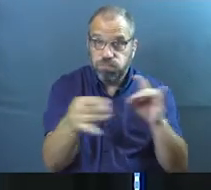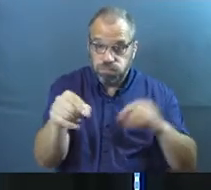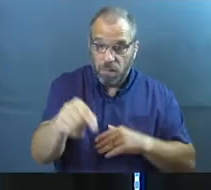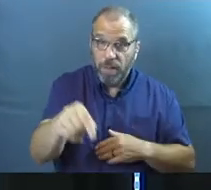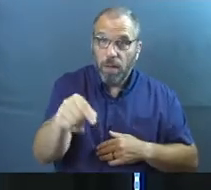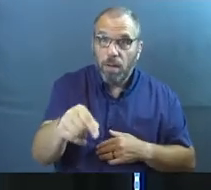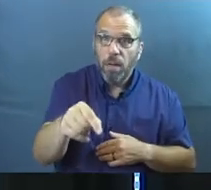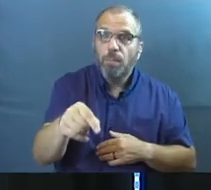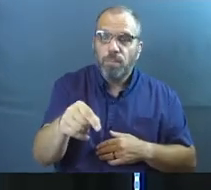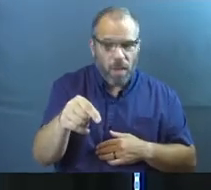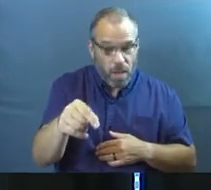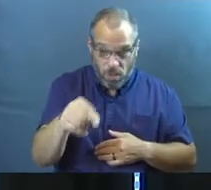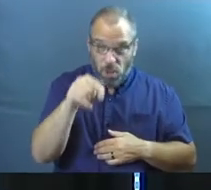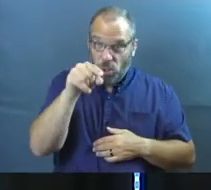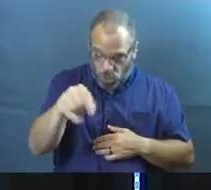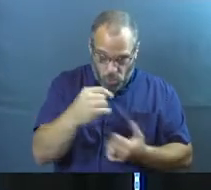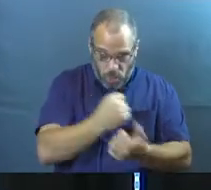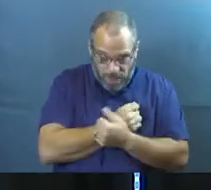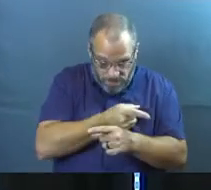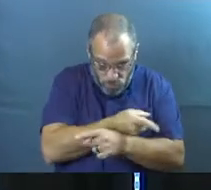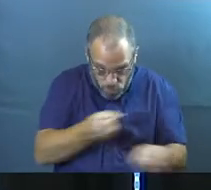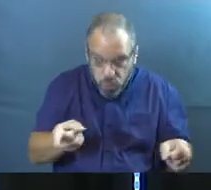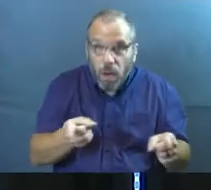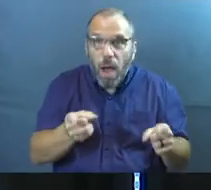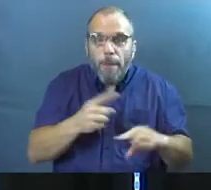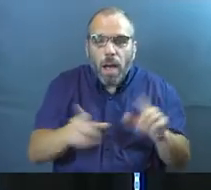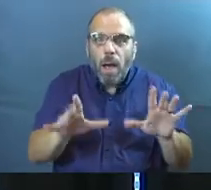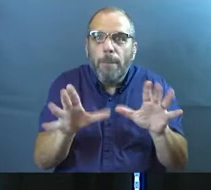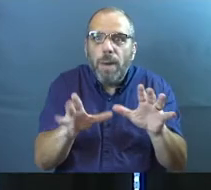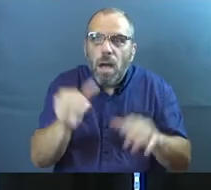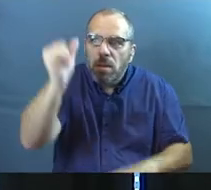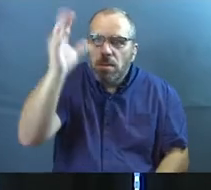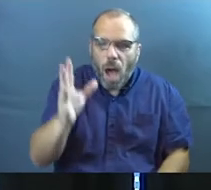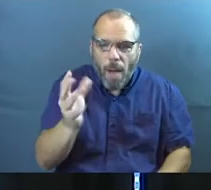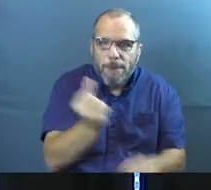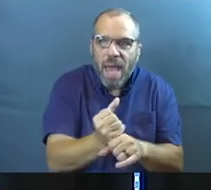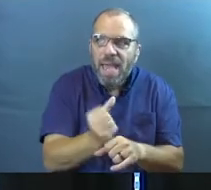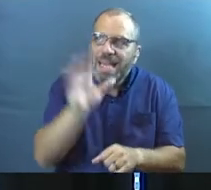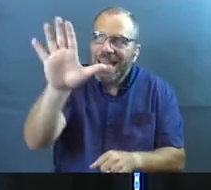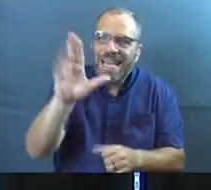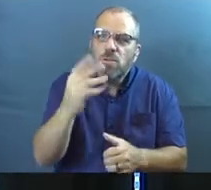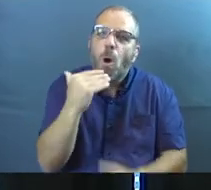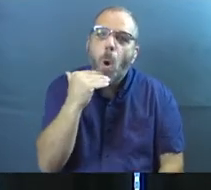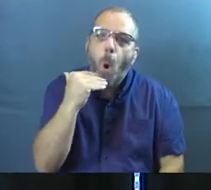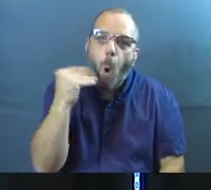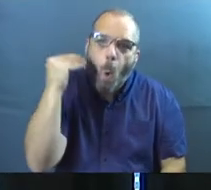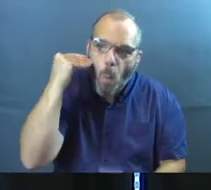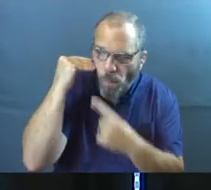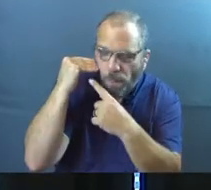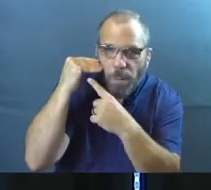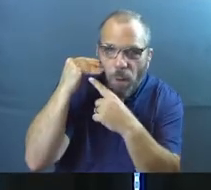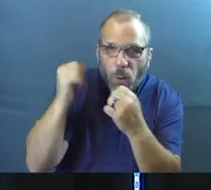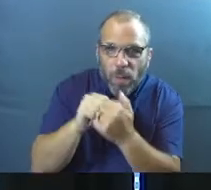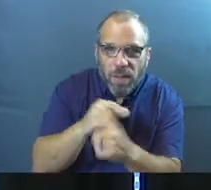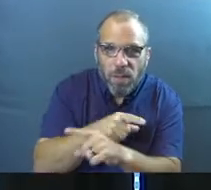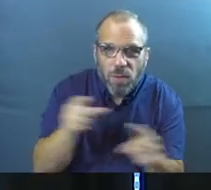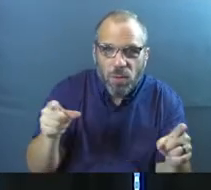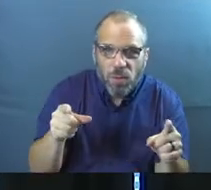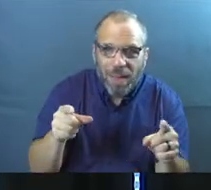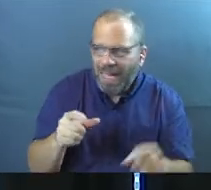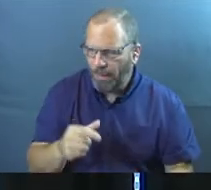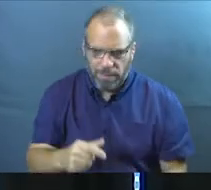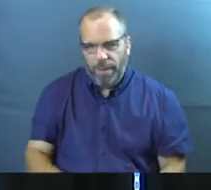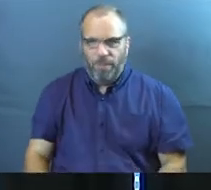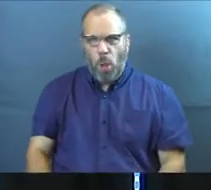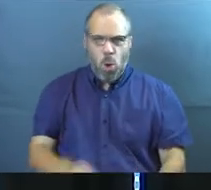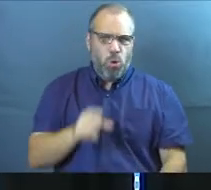further. He's like, not only will we love you, he's like, but God is going to make his home with you. And he doesn't